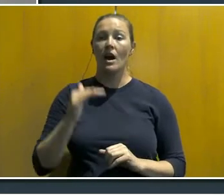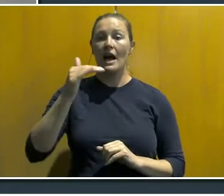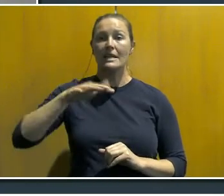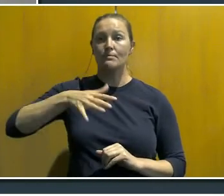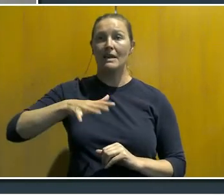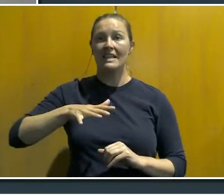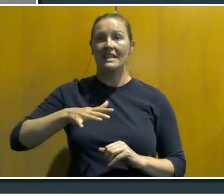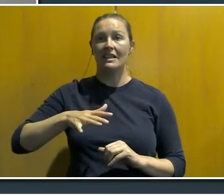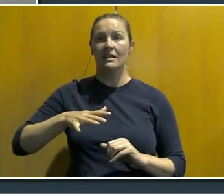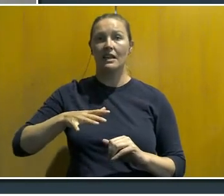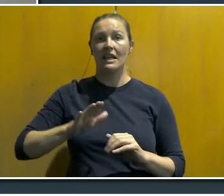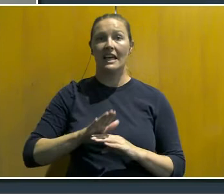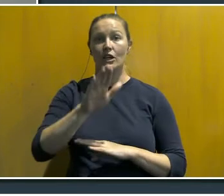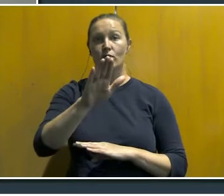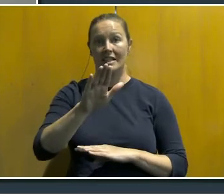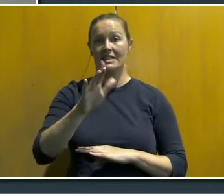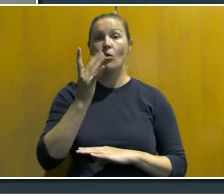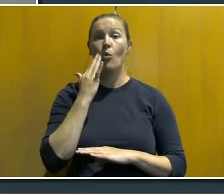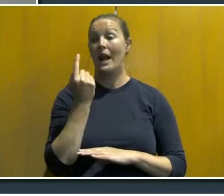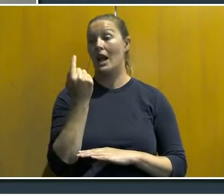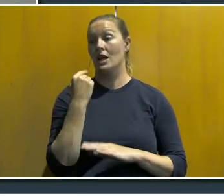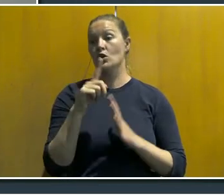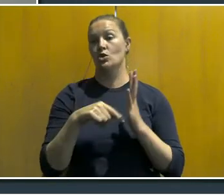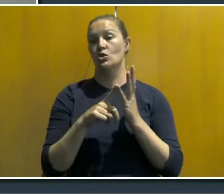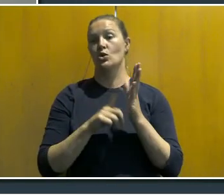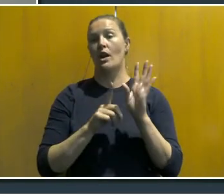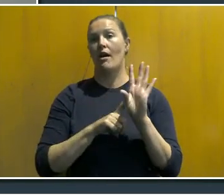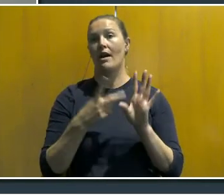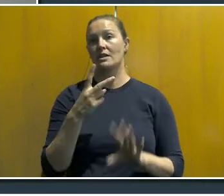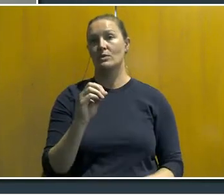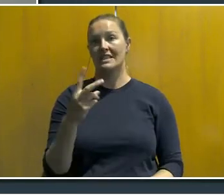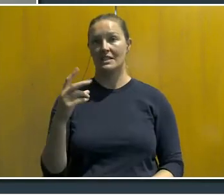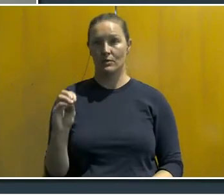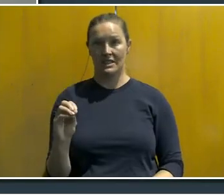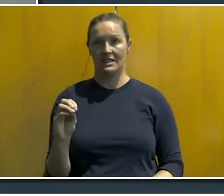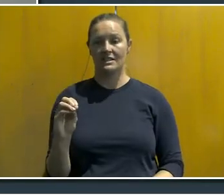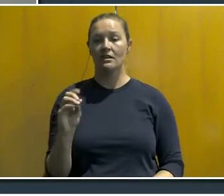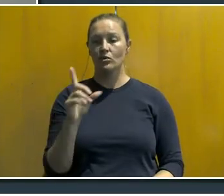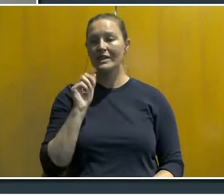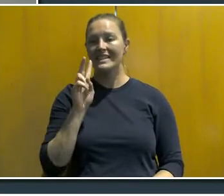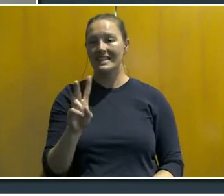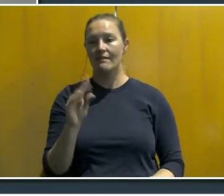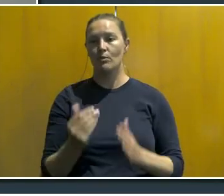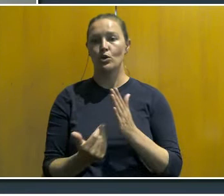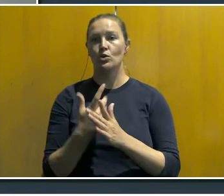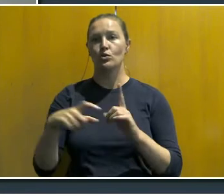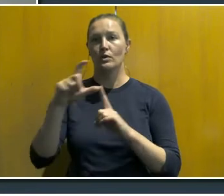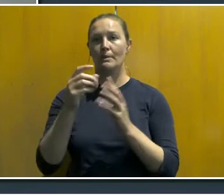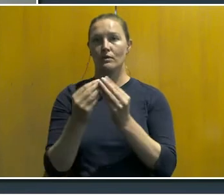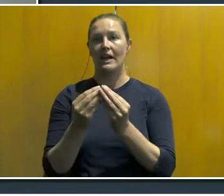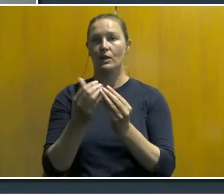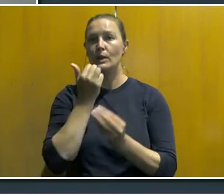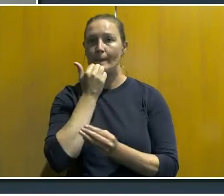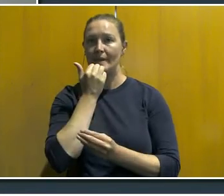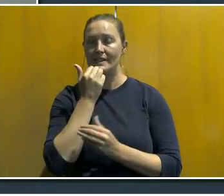for lifestyle properties since record began was in July 2020. This is reflected in the newly released capital value figures. The